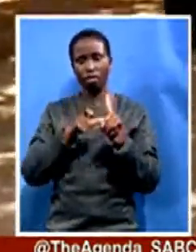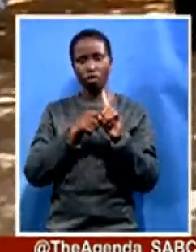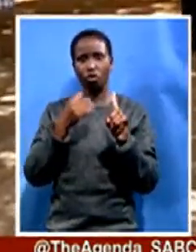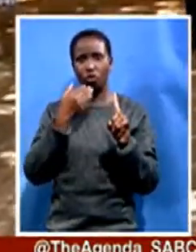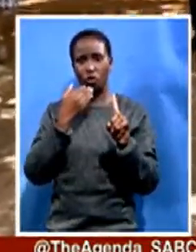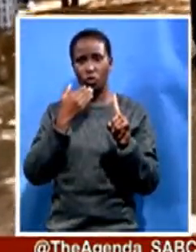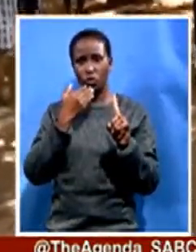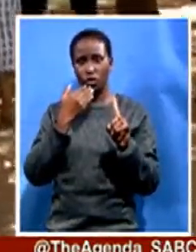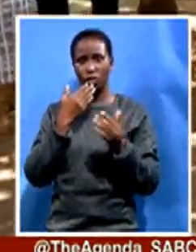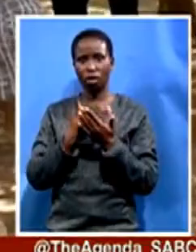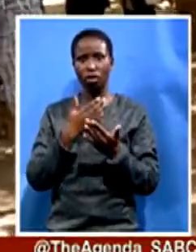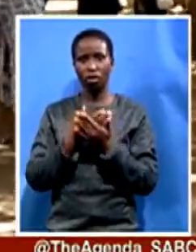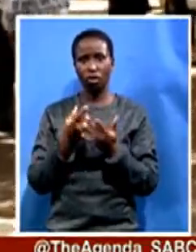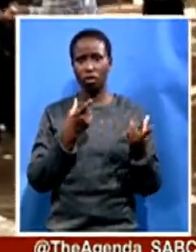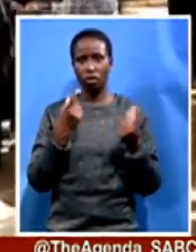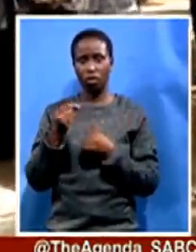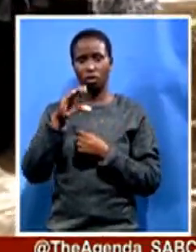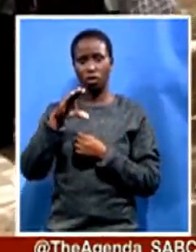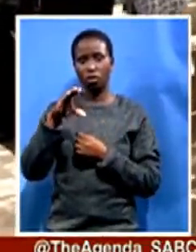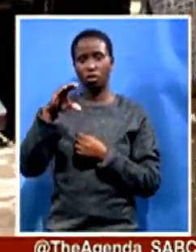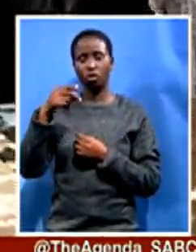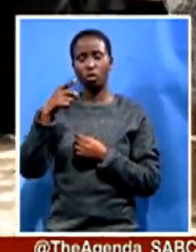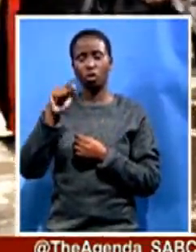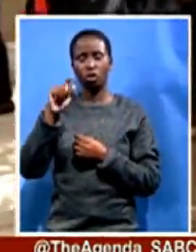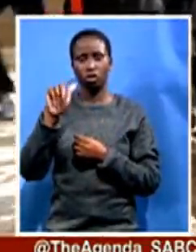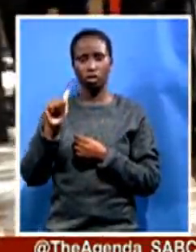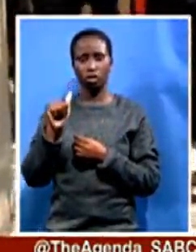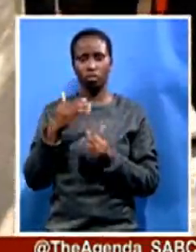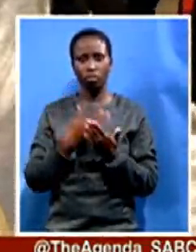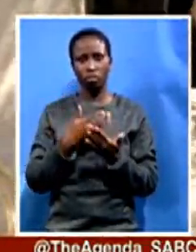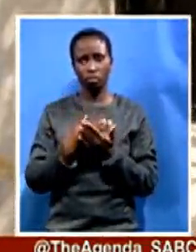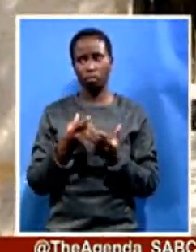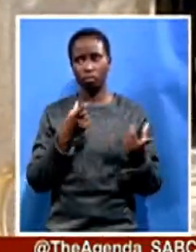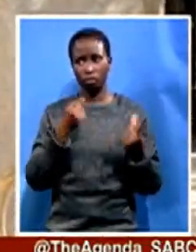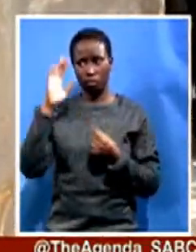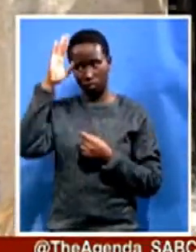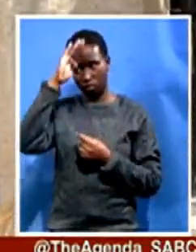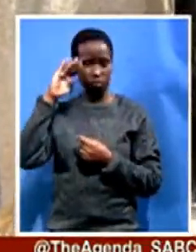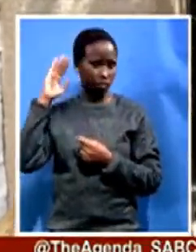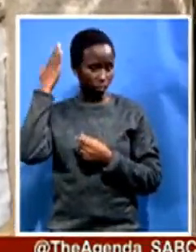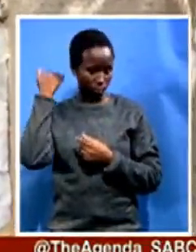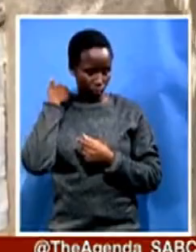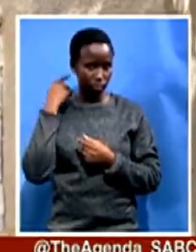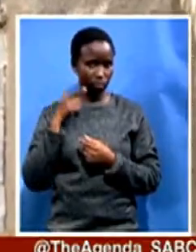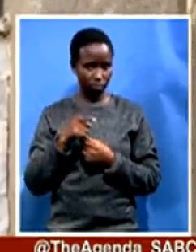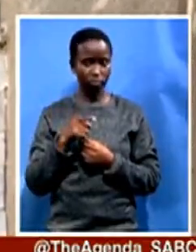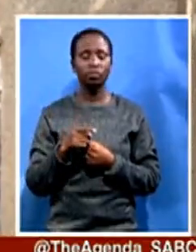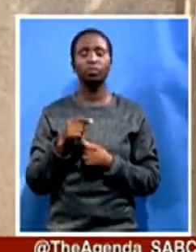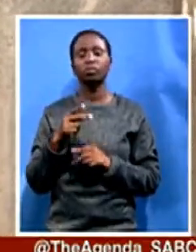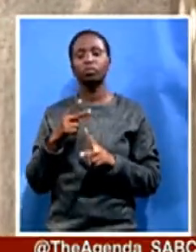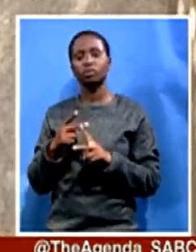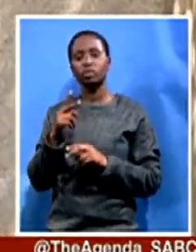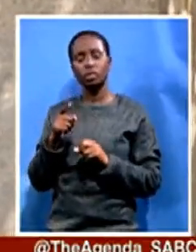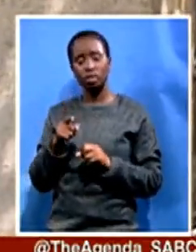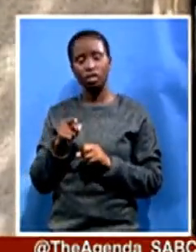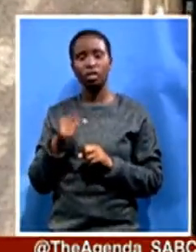visit to the palace. Just a few moments ago, Mntwana kaPhindangene, AmaZulu Traditional Prime Minister